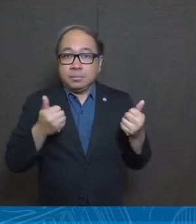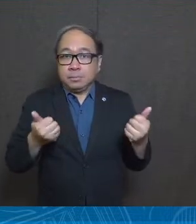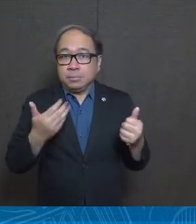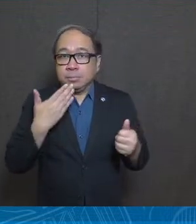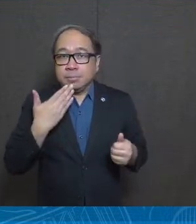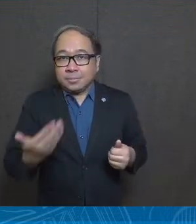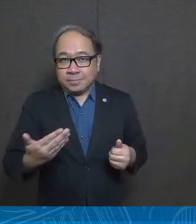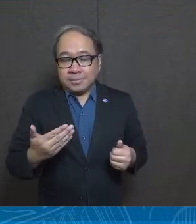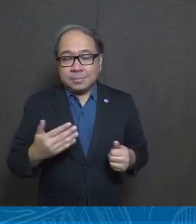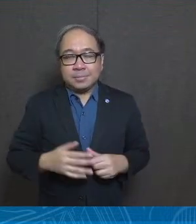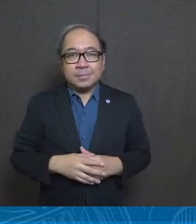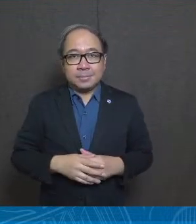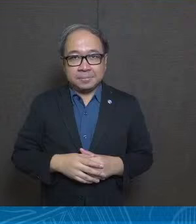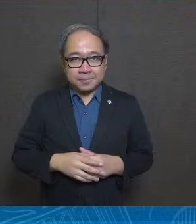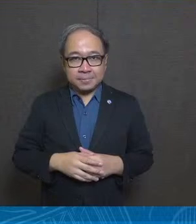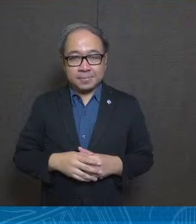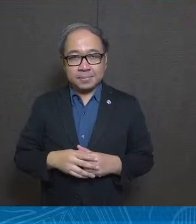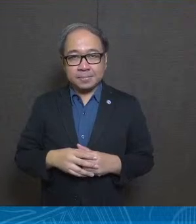much.